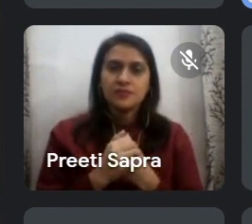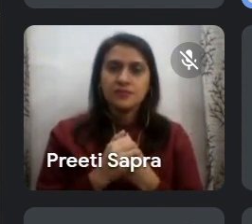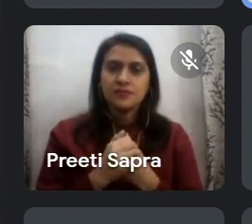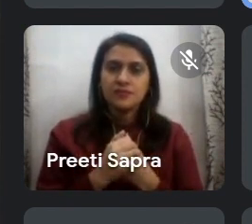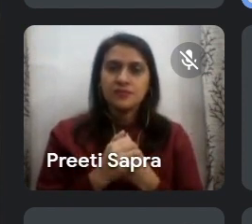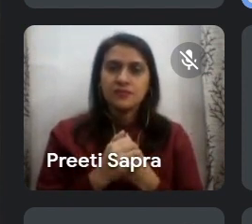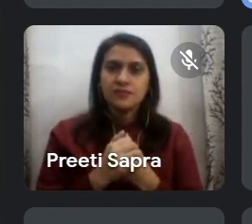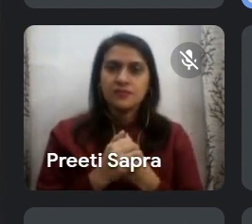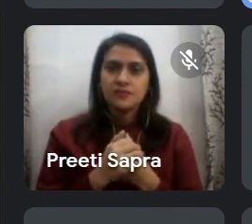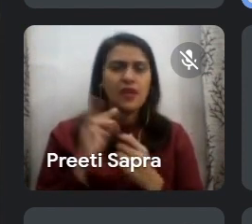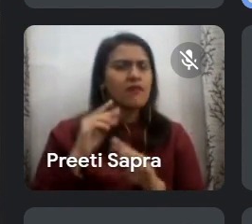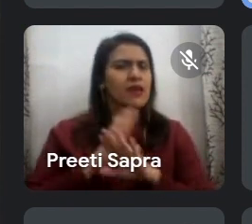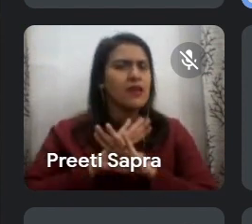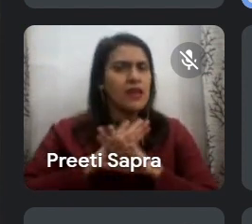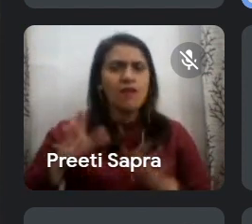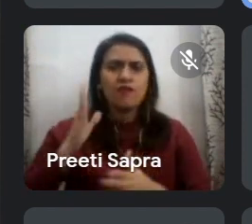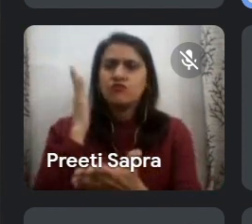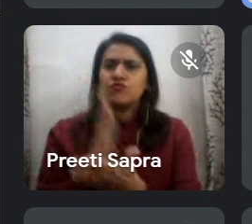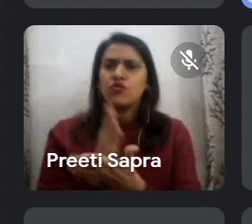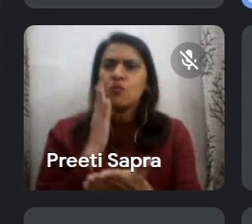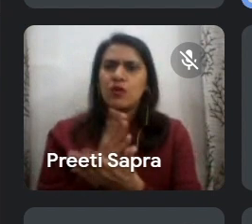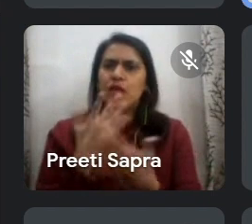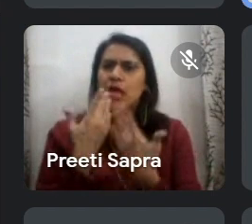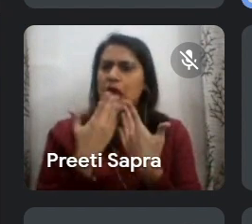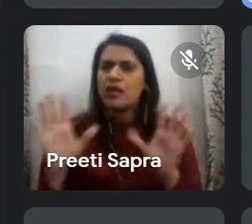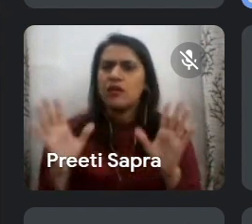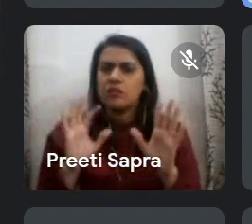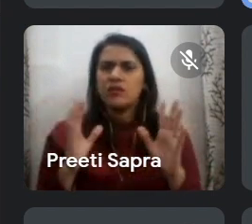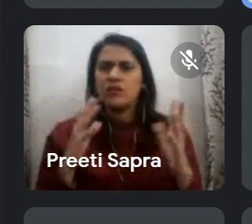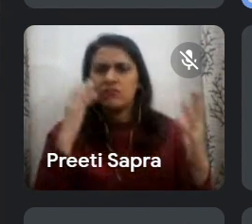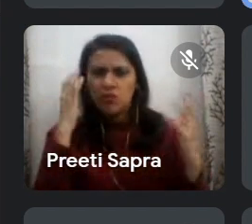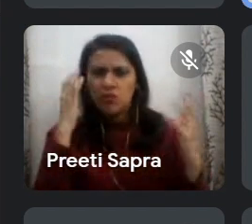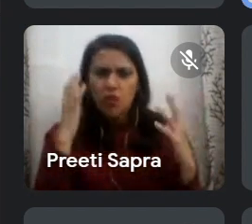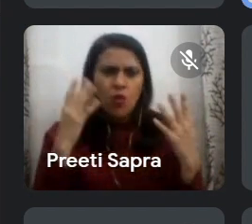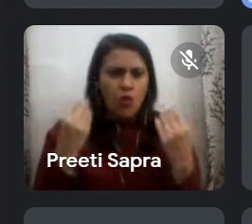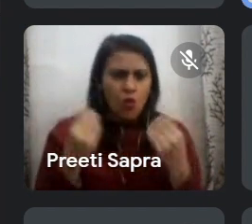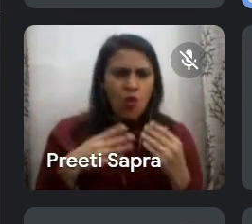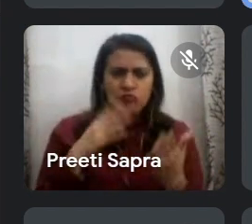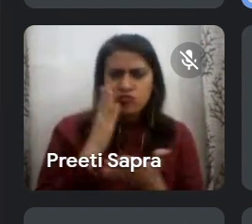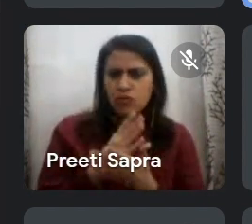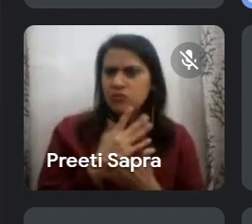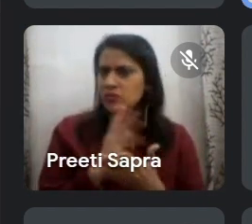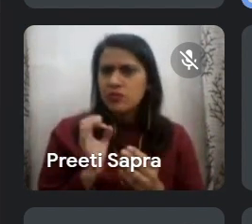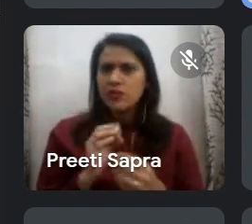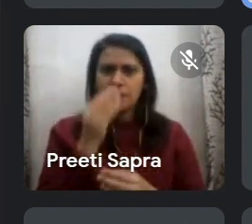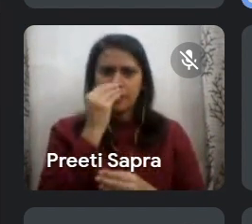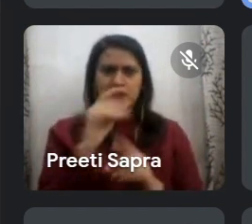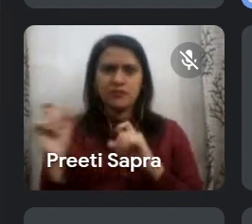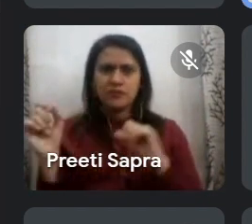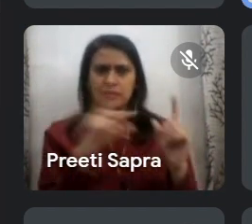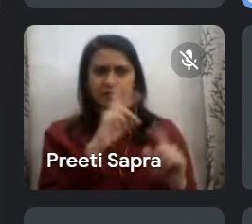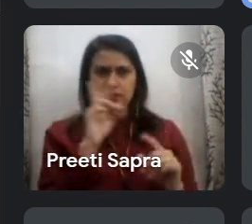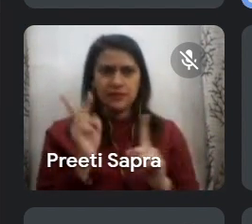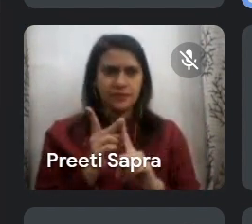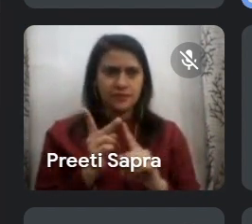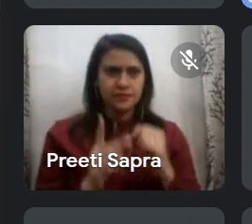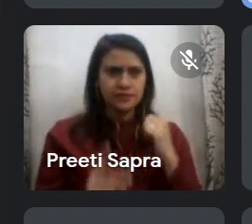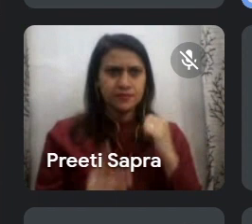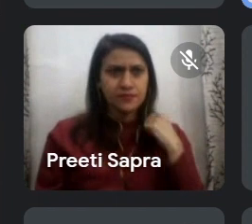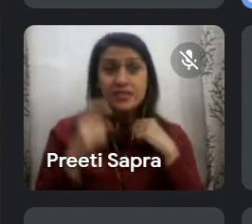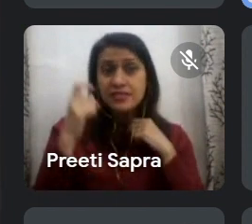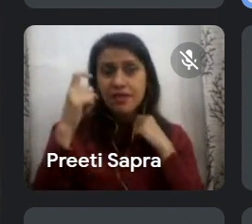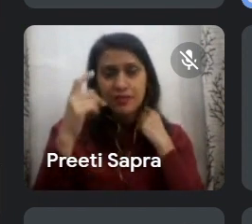like I stopped like at any point because I was depressed or something. Chetan, can you go to my seventh slide if you don't mind?